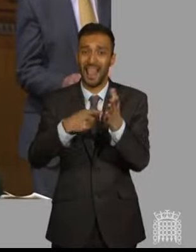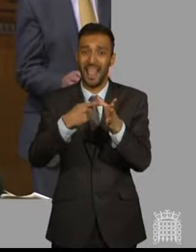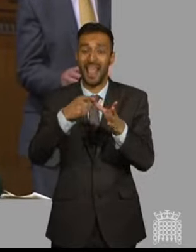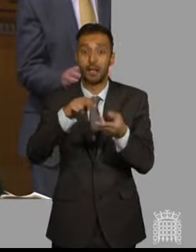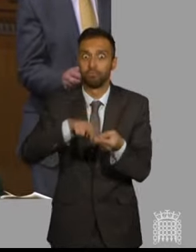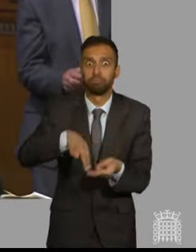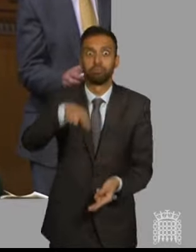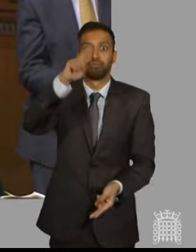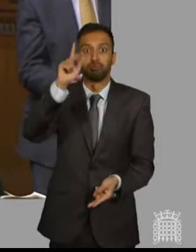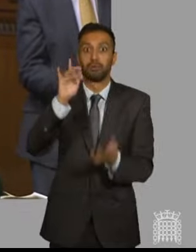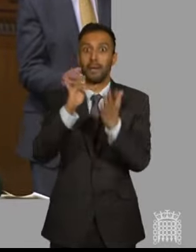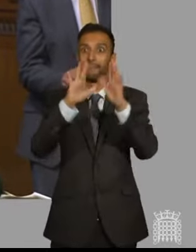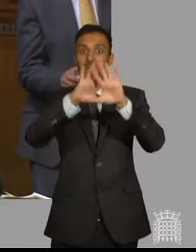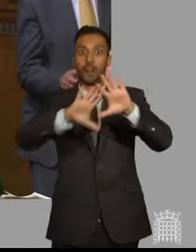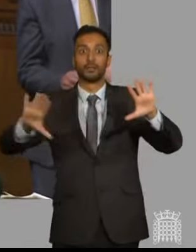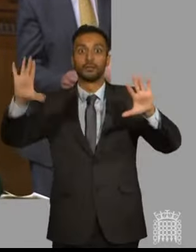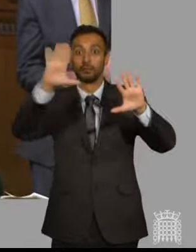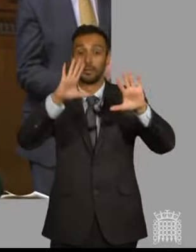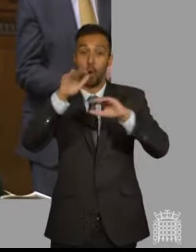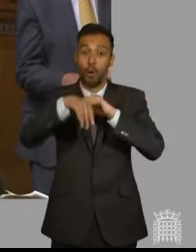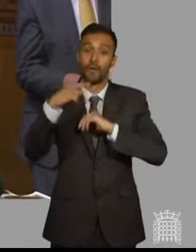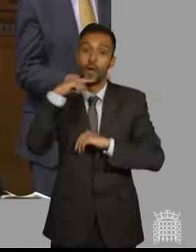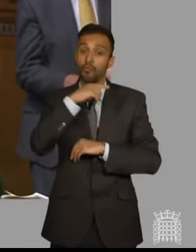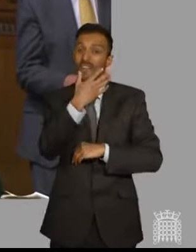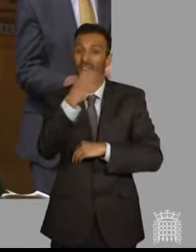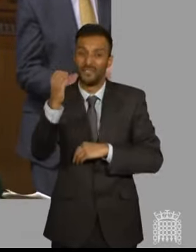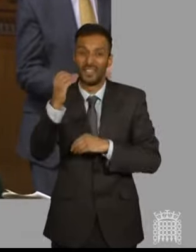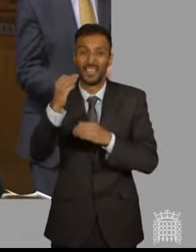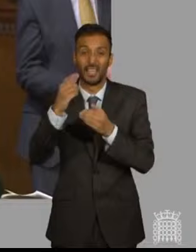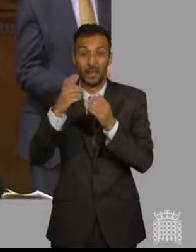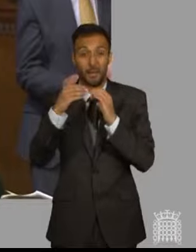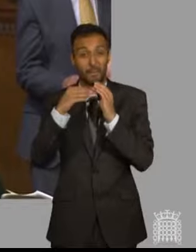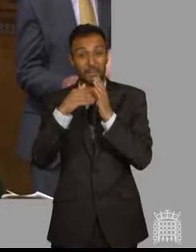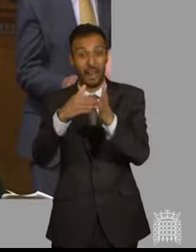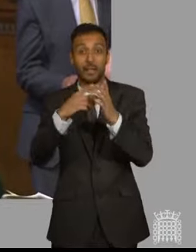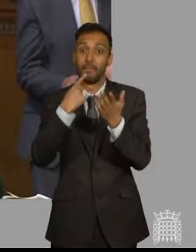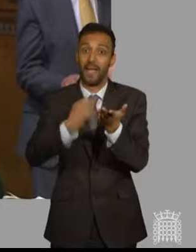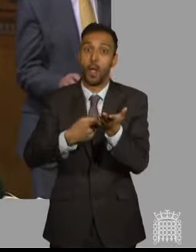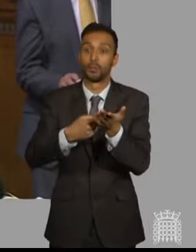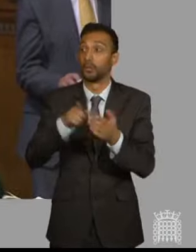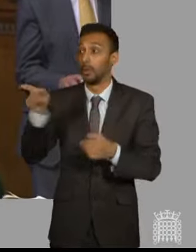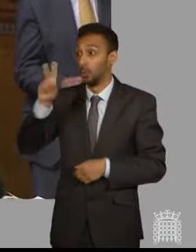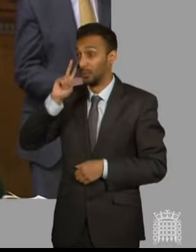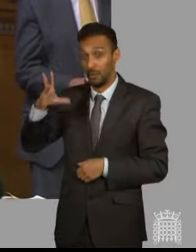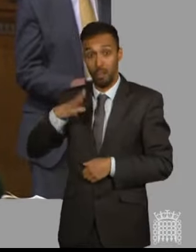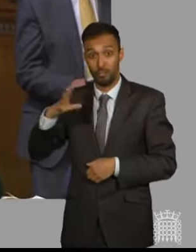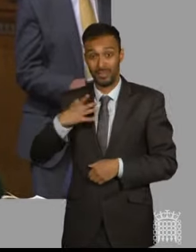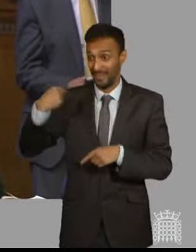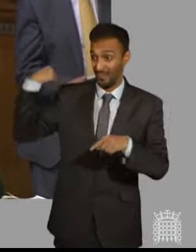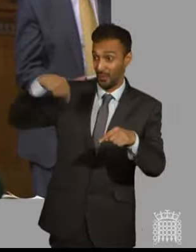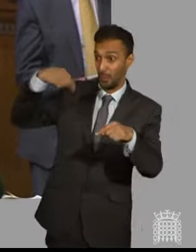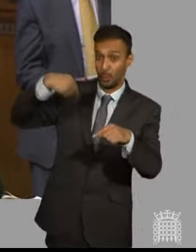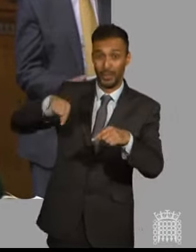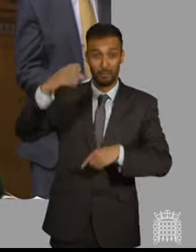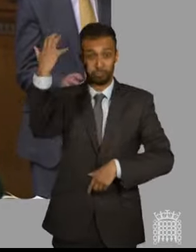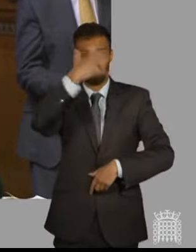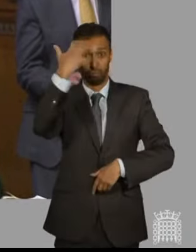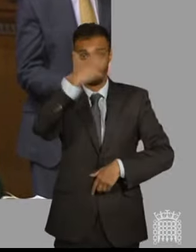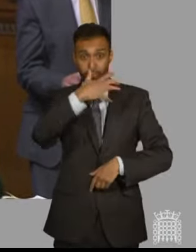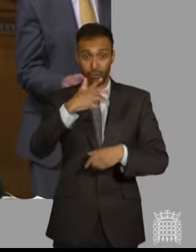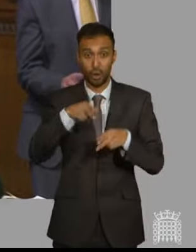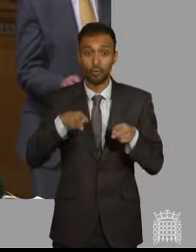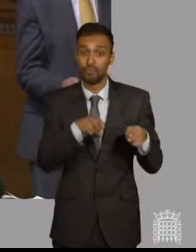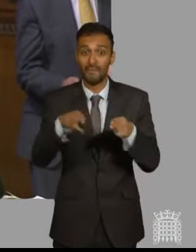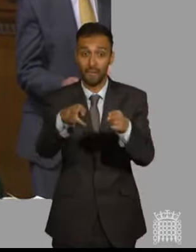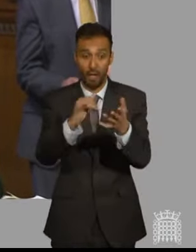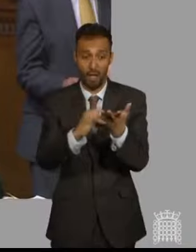the horrendous damage and misery caused in Shropshire and all the way along the River Severn of this river flooding yet again. We